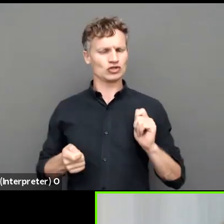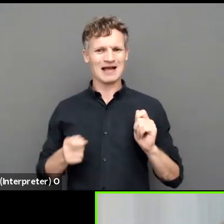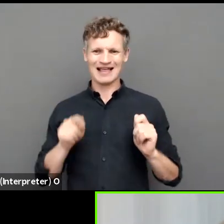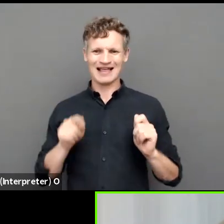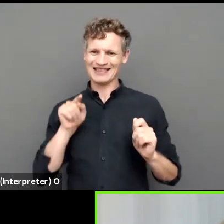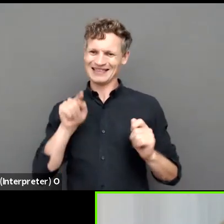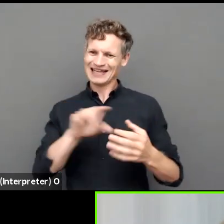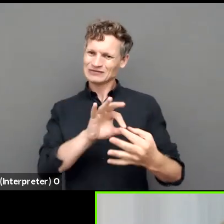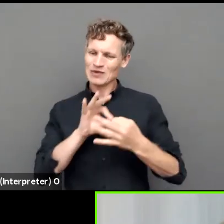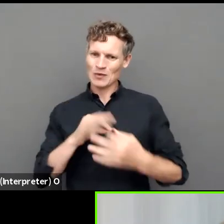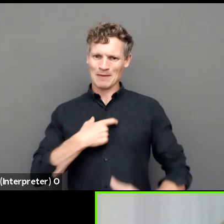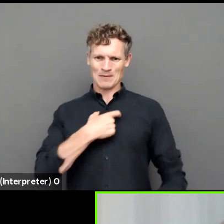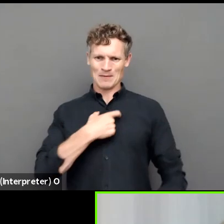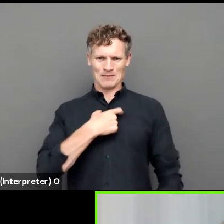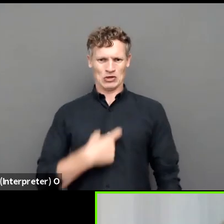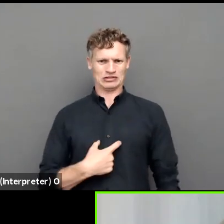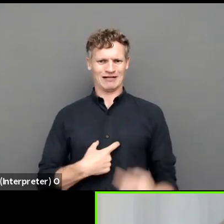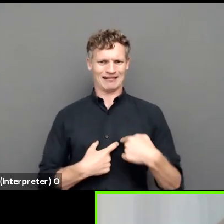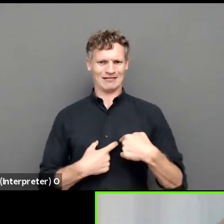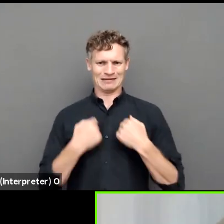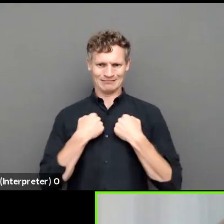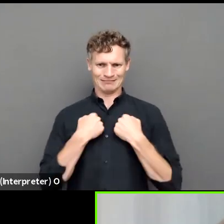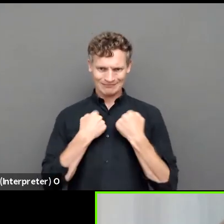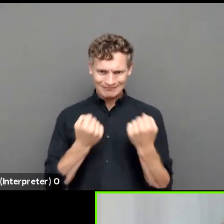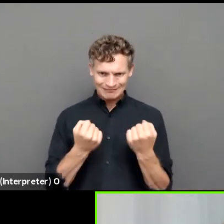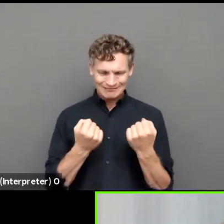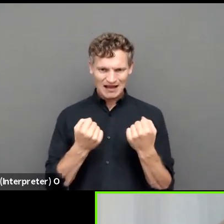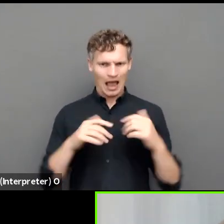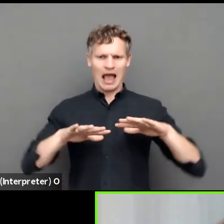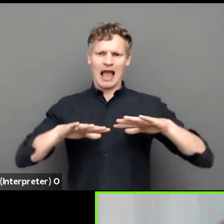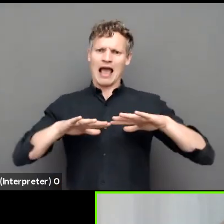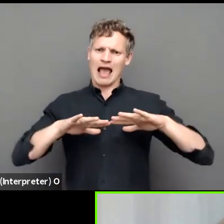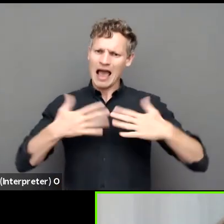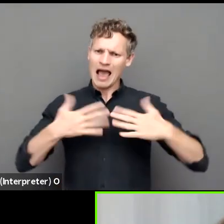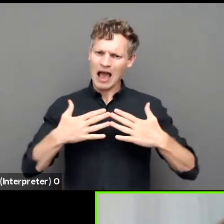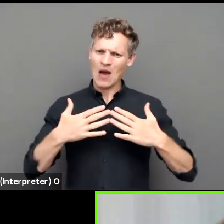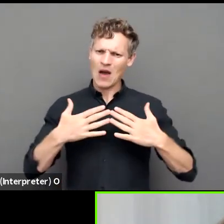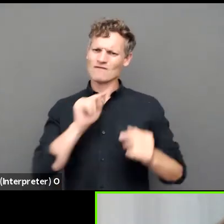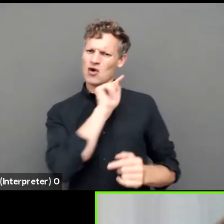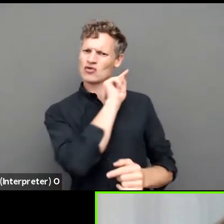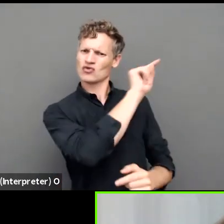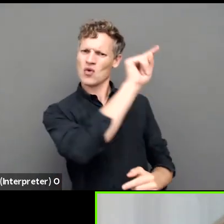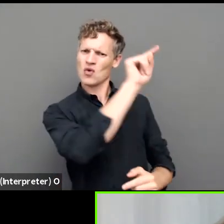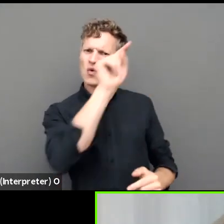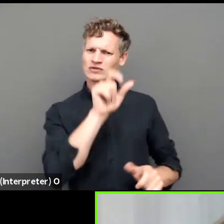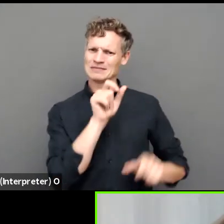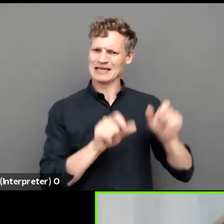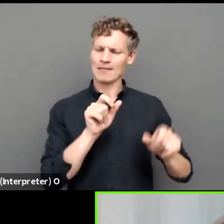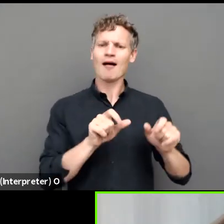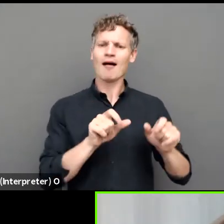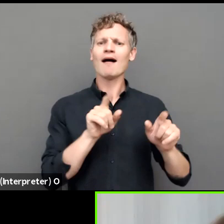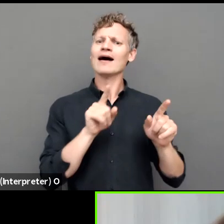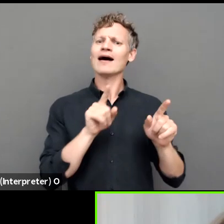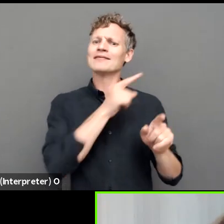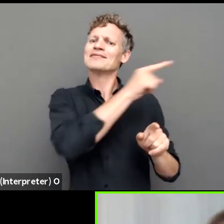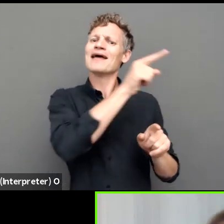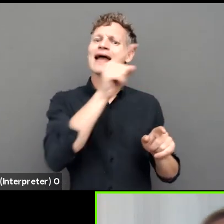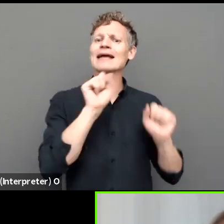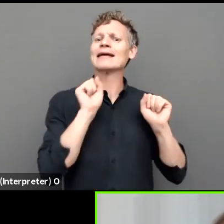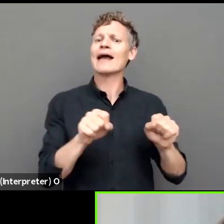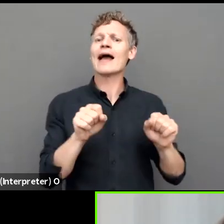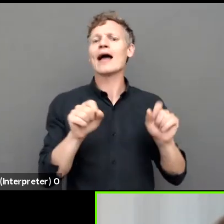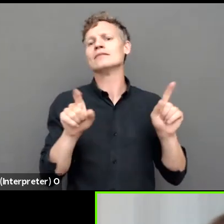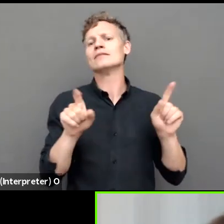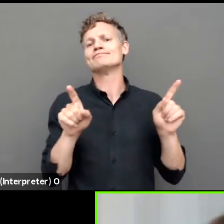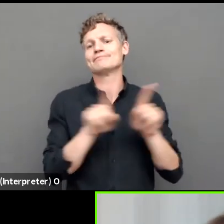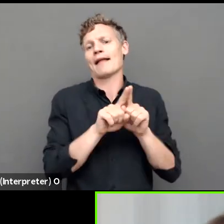for those who might fear that they have to lose? And what I normally focus on is on them. I'm going to say them now,